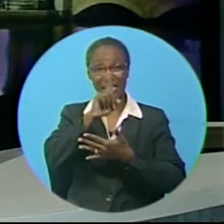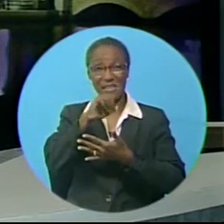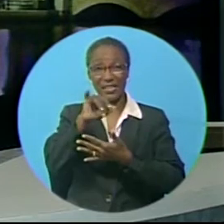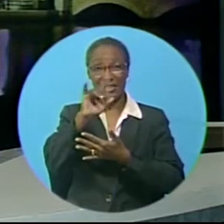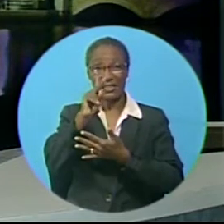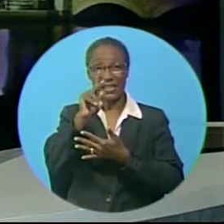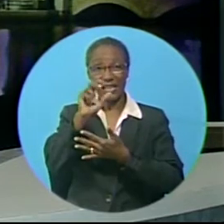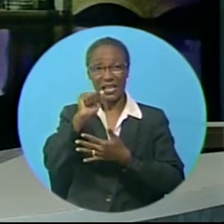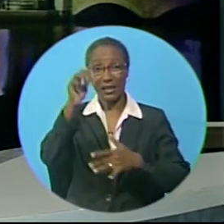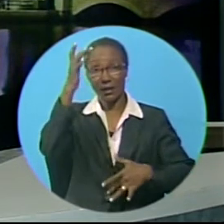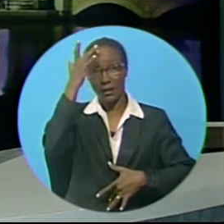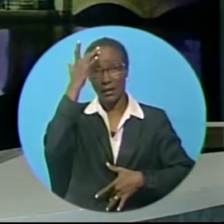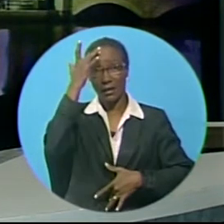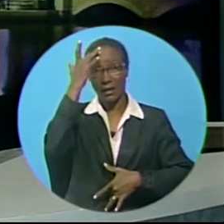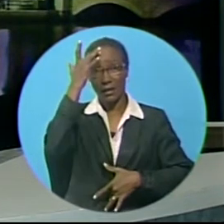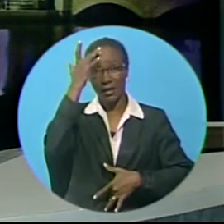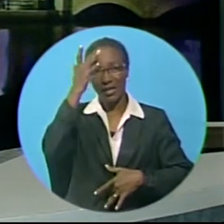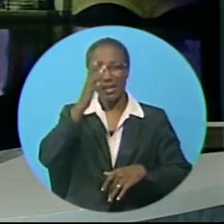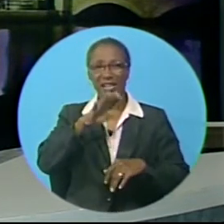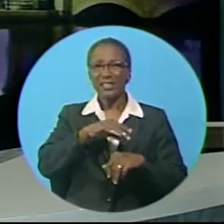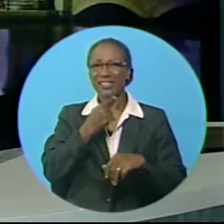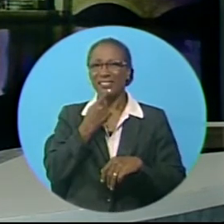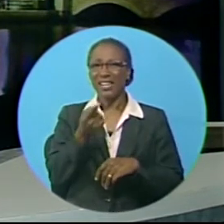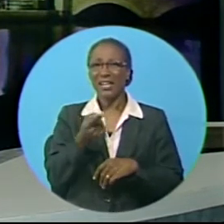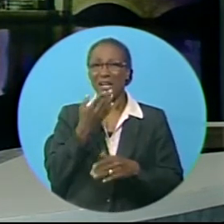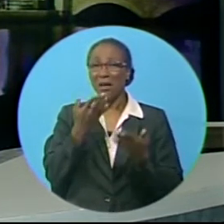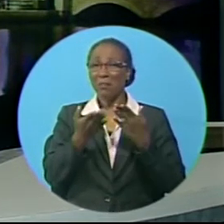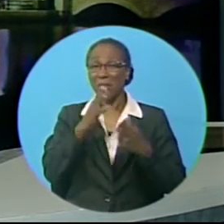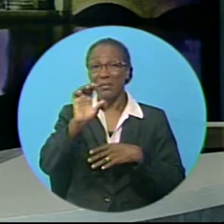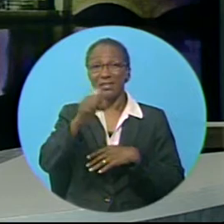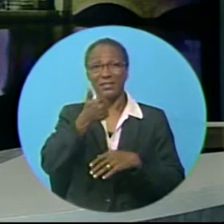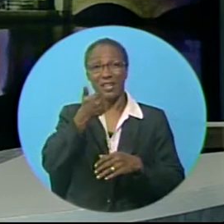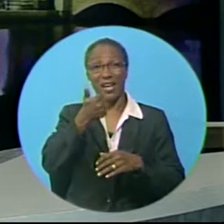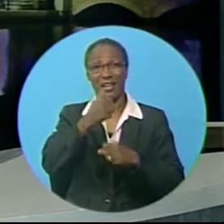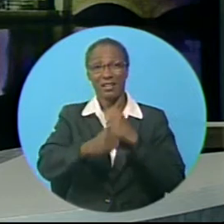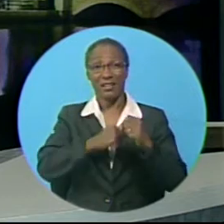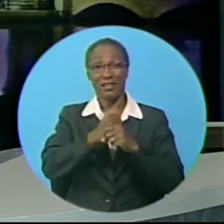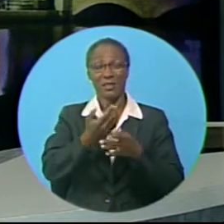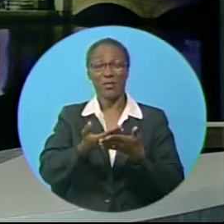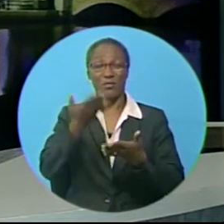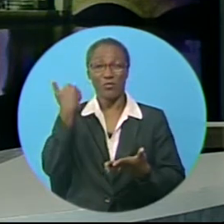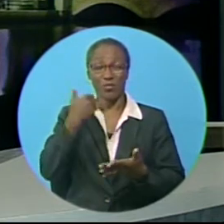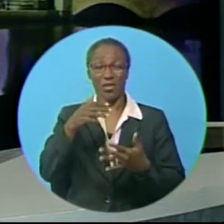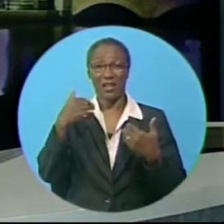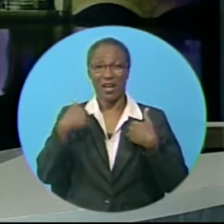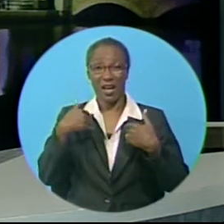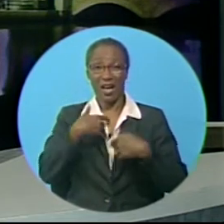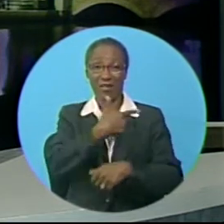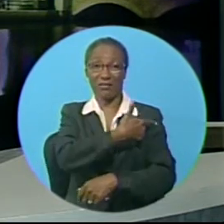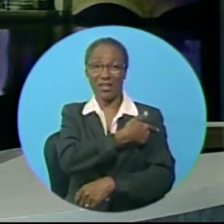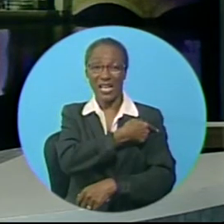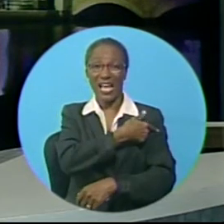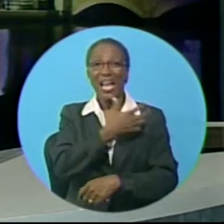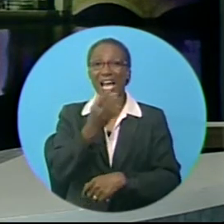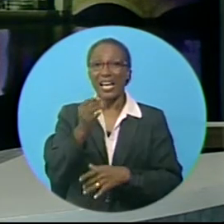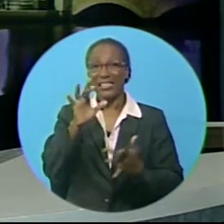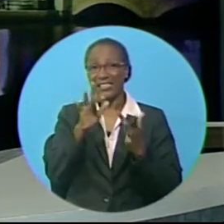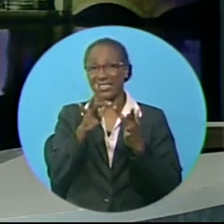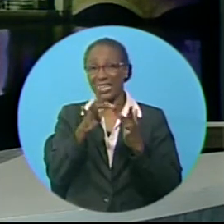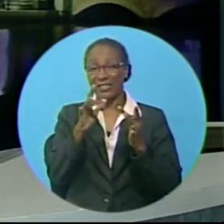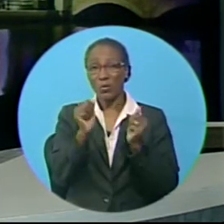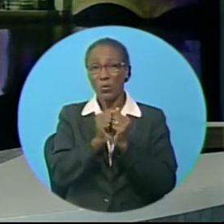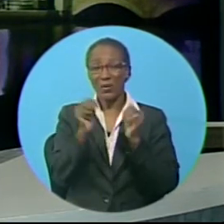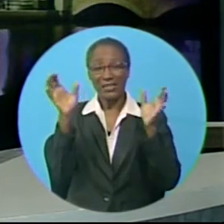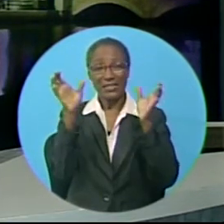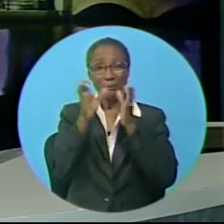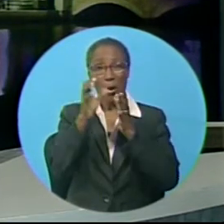have warned that it could be a decade before a vaccine is publicly available. The virus is linked to shrunken brains in unborn children, leading to severe